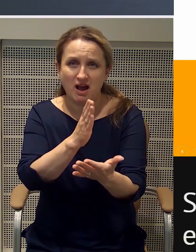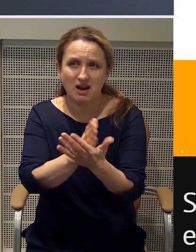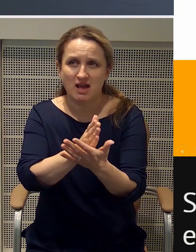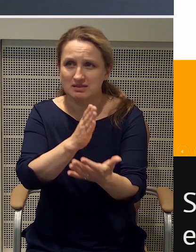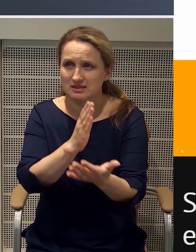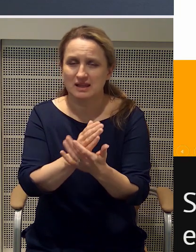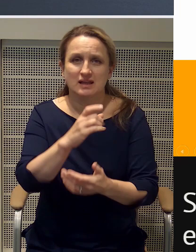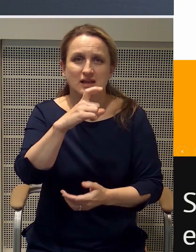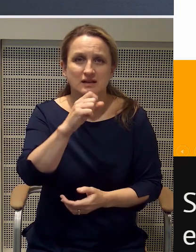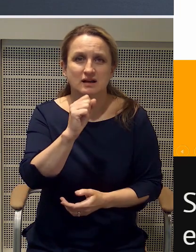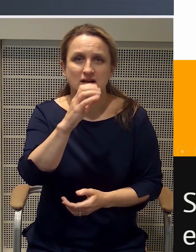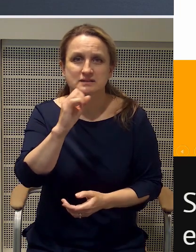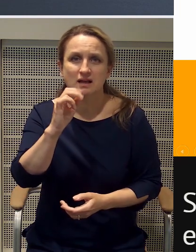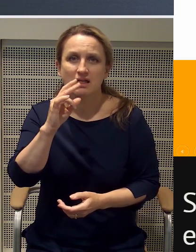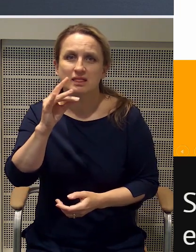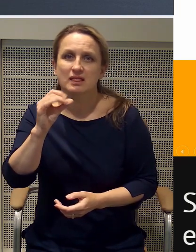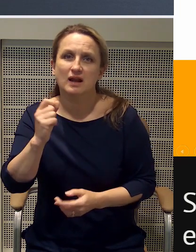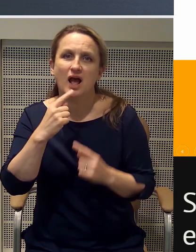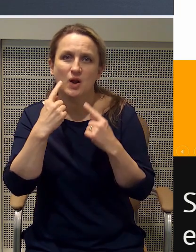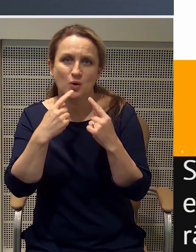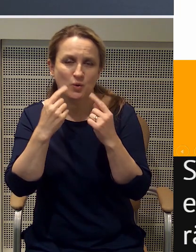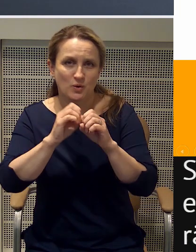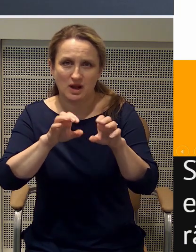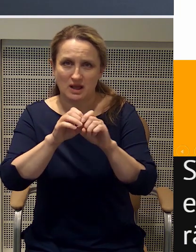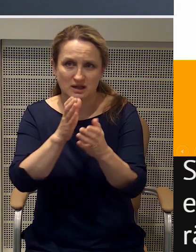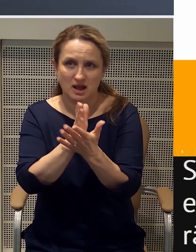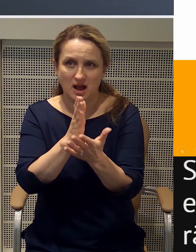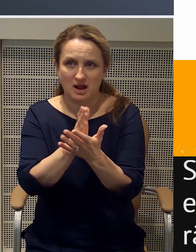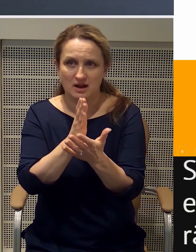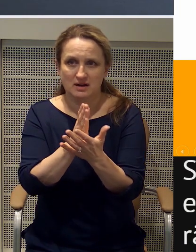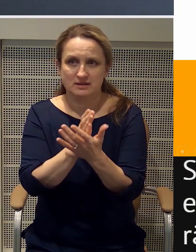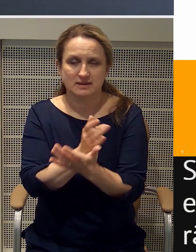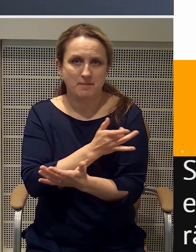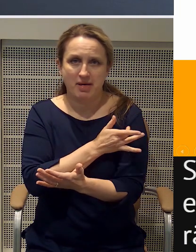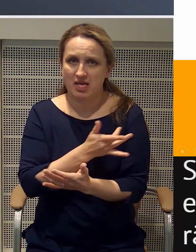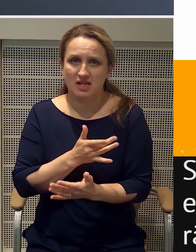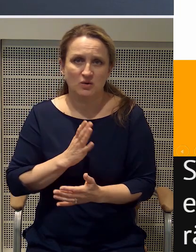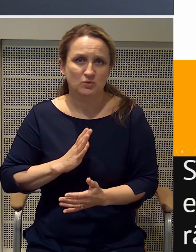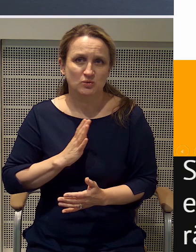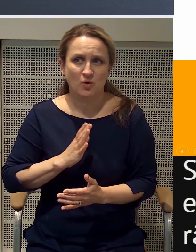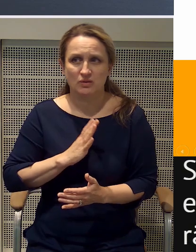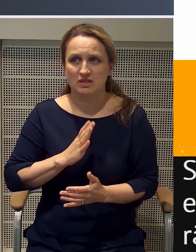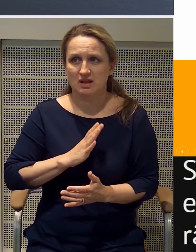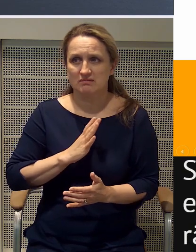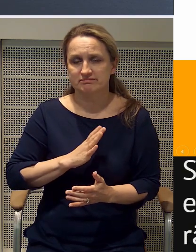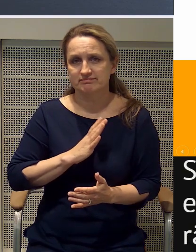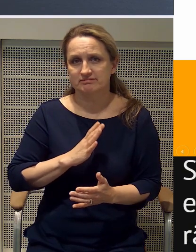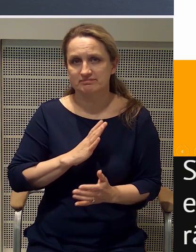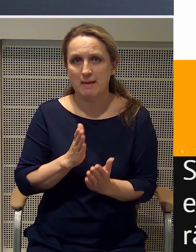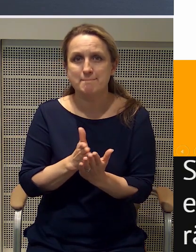always I've told the story of Cassandra in every conference I attend.